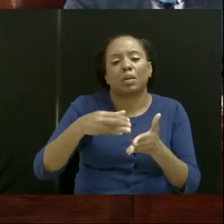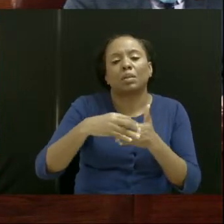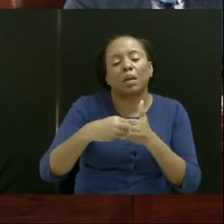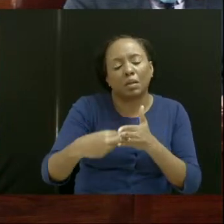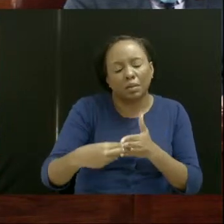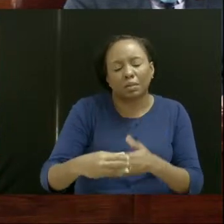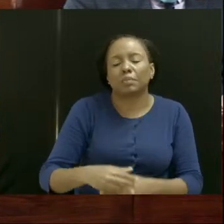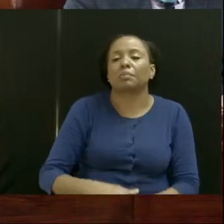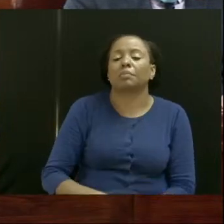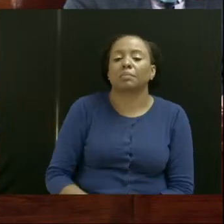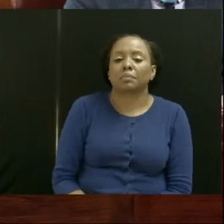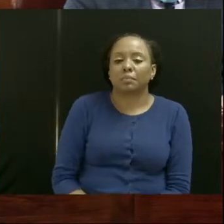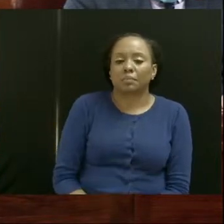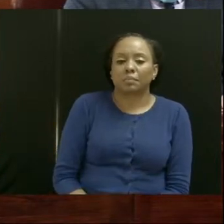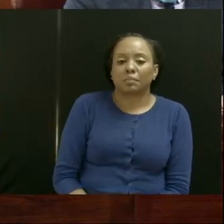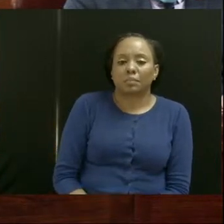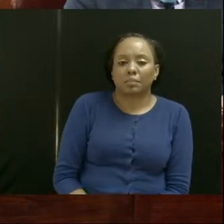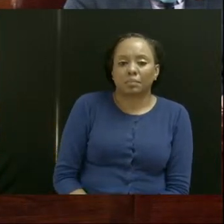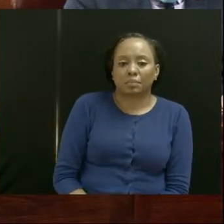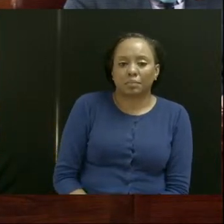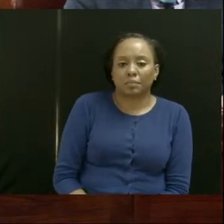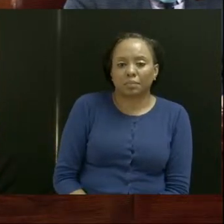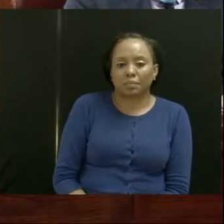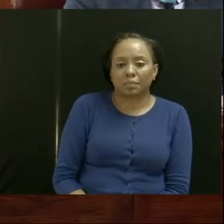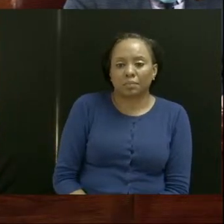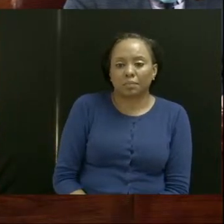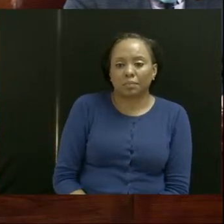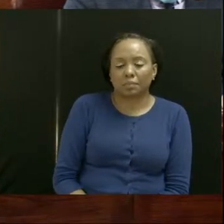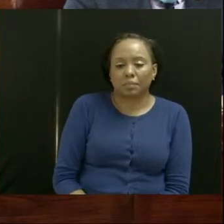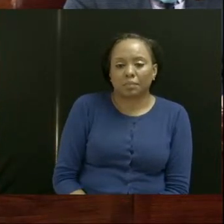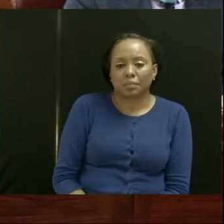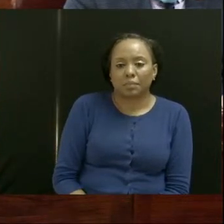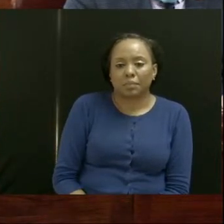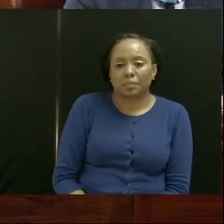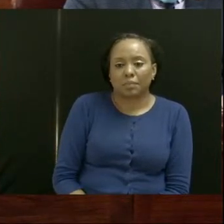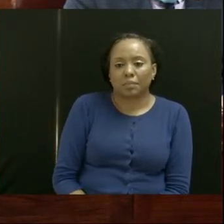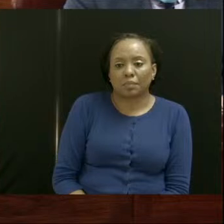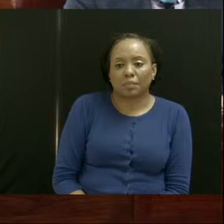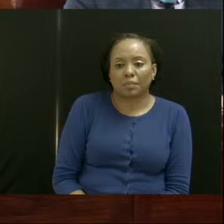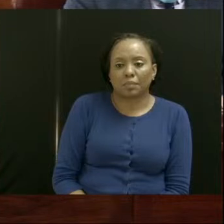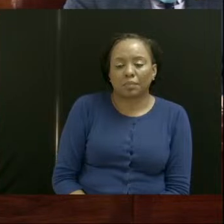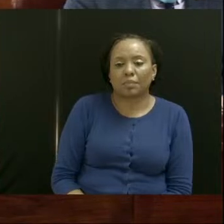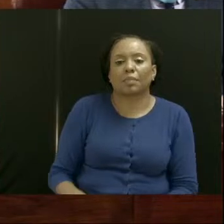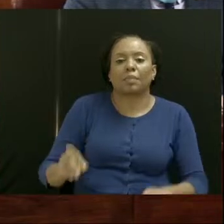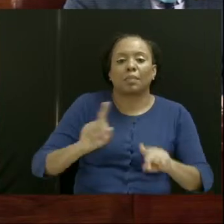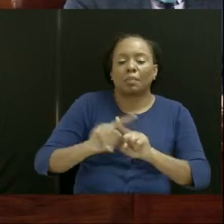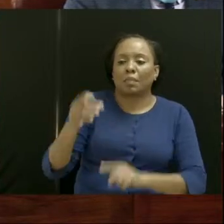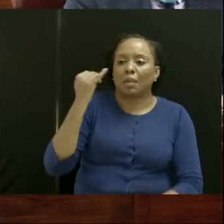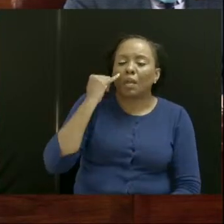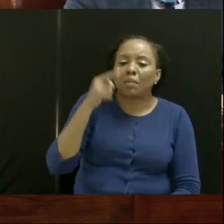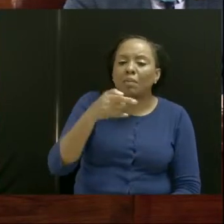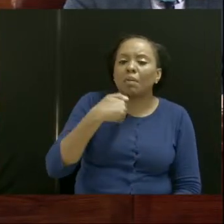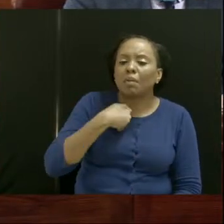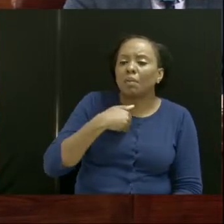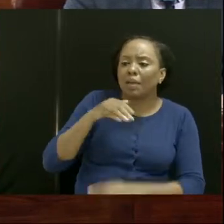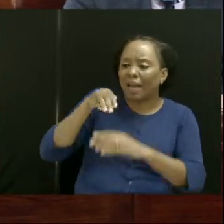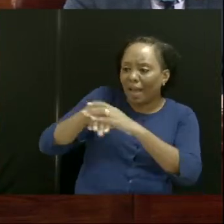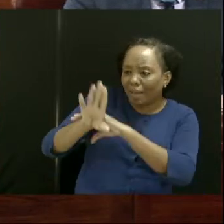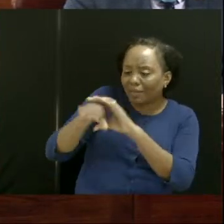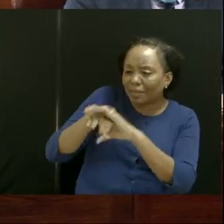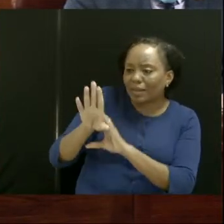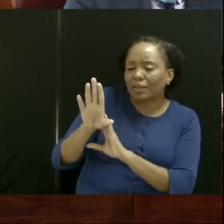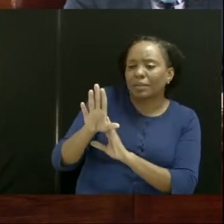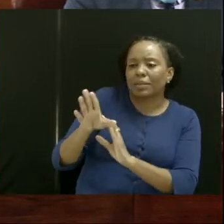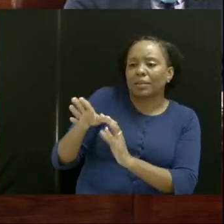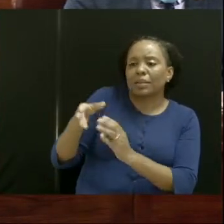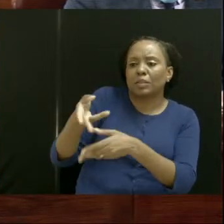But if you have many and multi-millions from which to draw, then, Mr. Speaker,